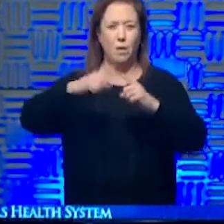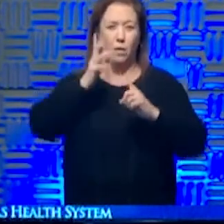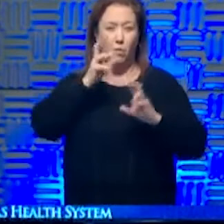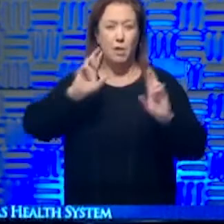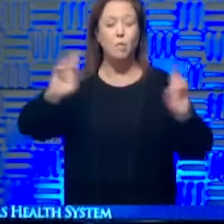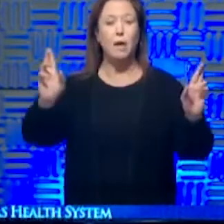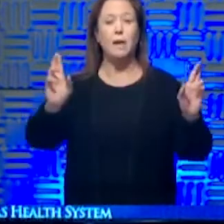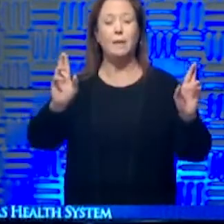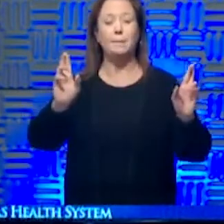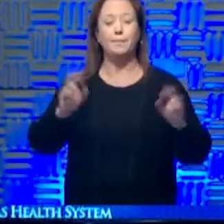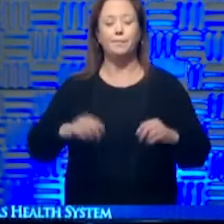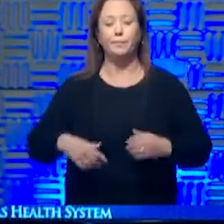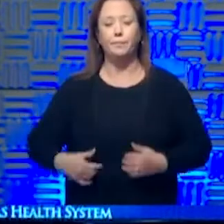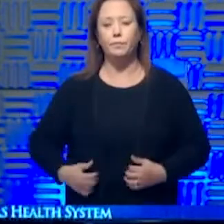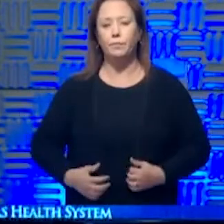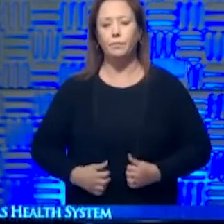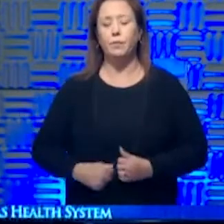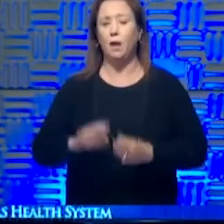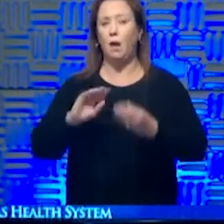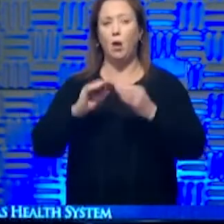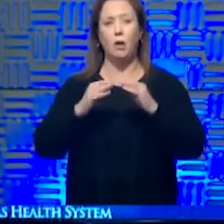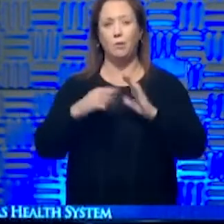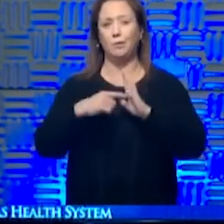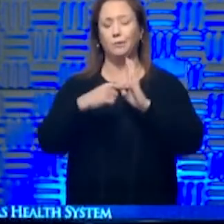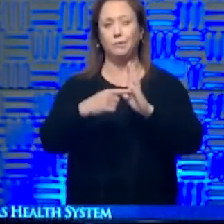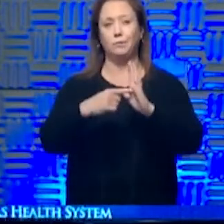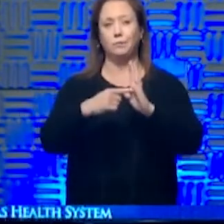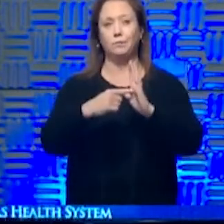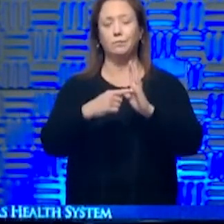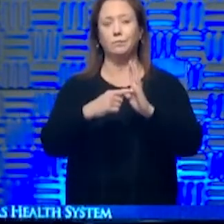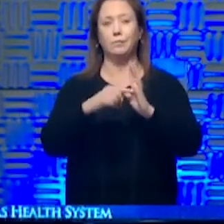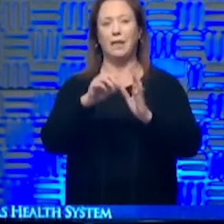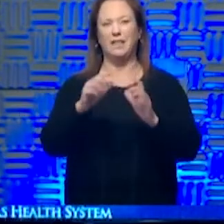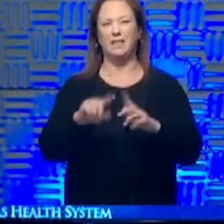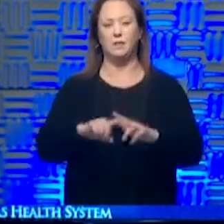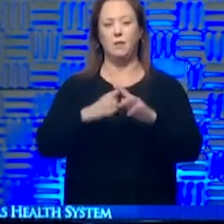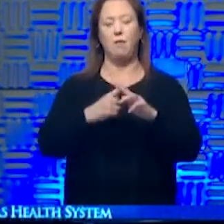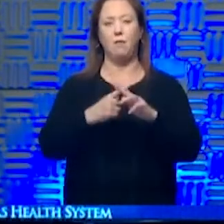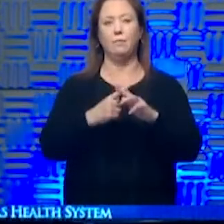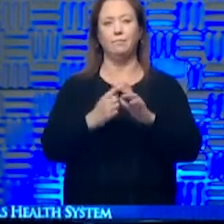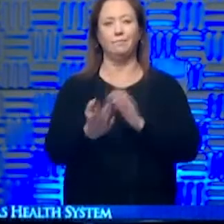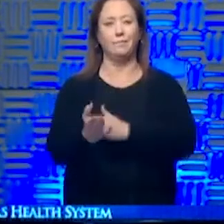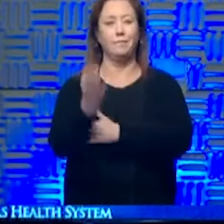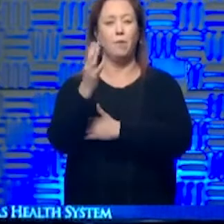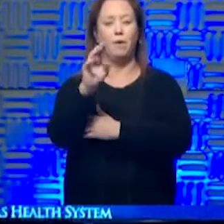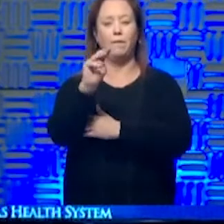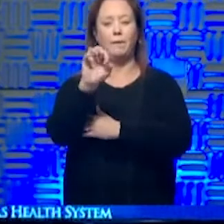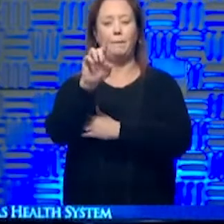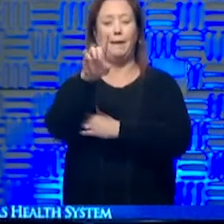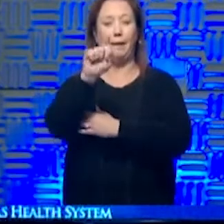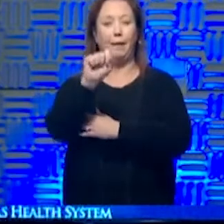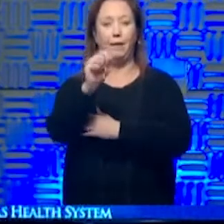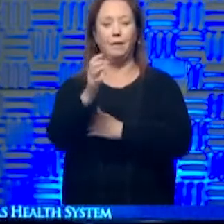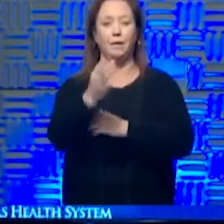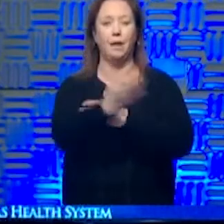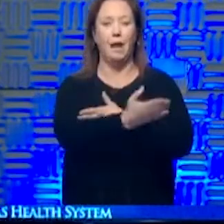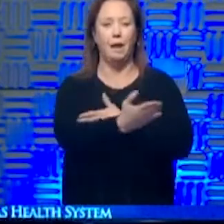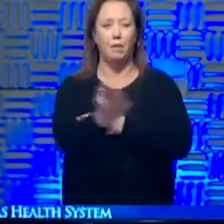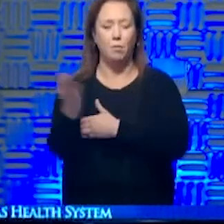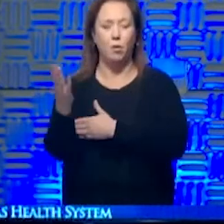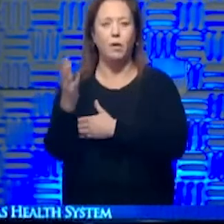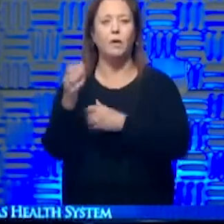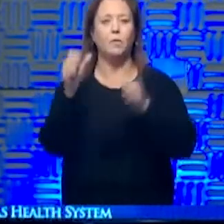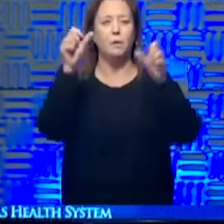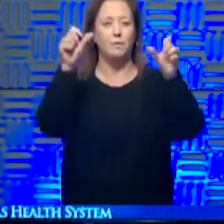ready. You know, we put our numbers out there, as you know, at the beginning of this media presentation every day, and we'll continue to do that. We post them to